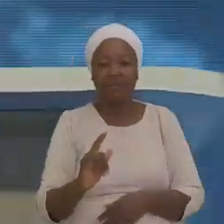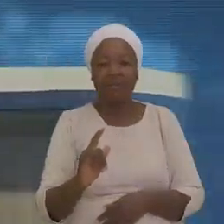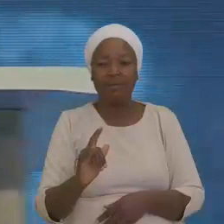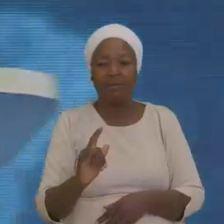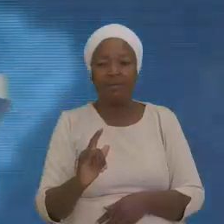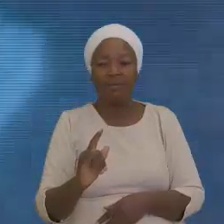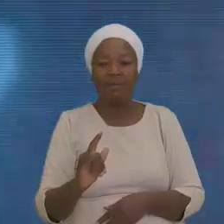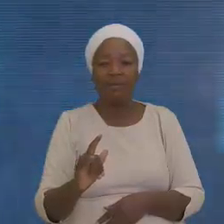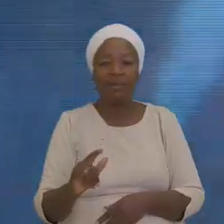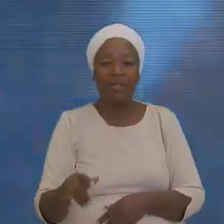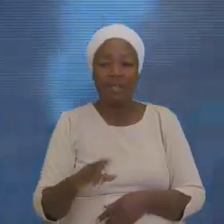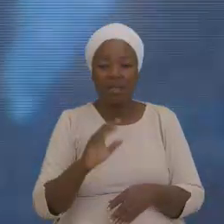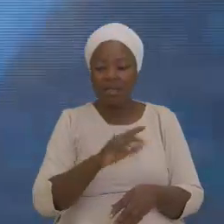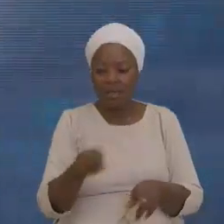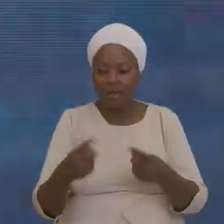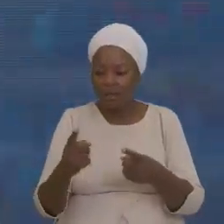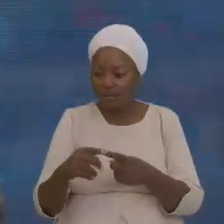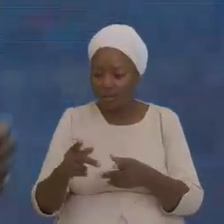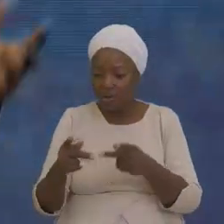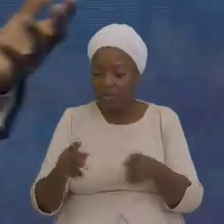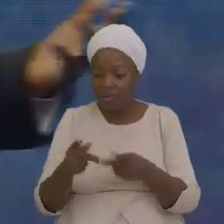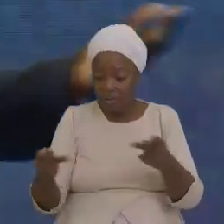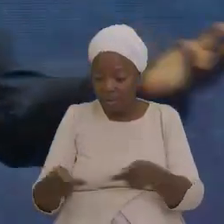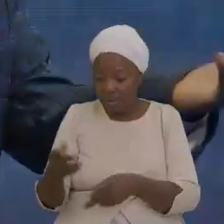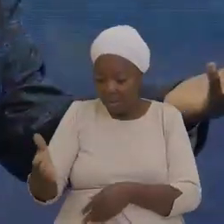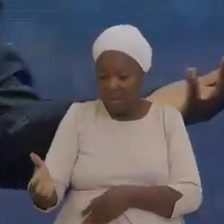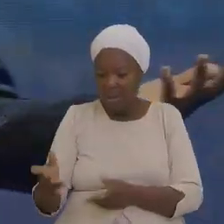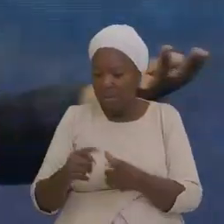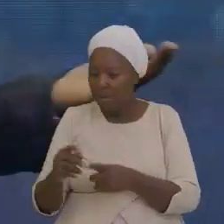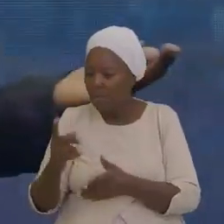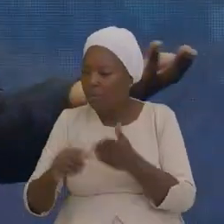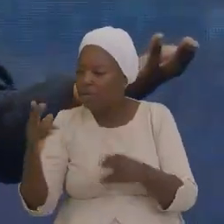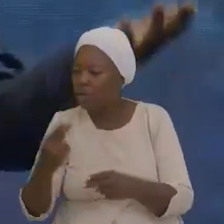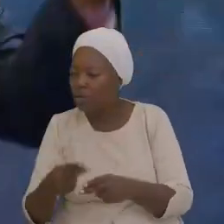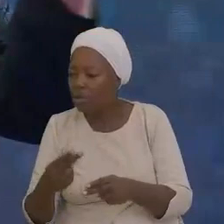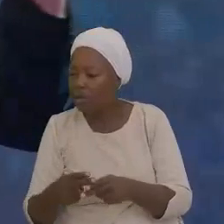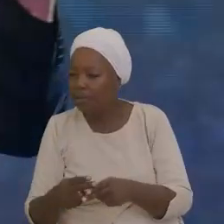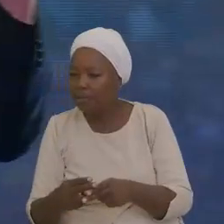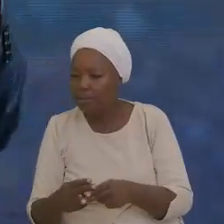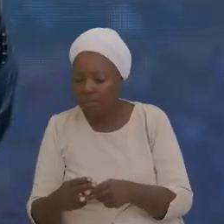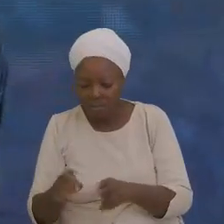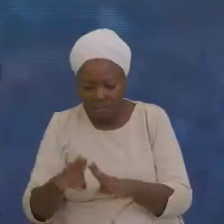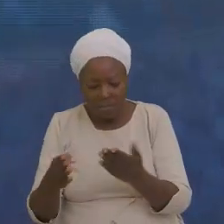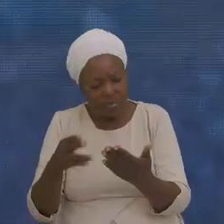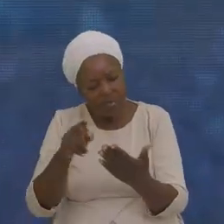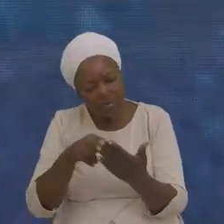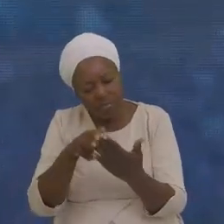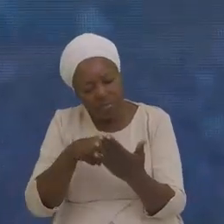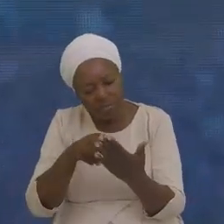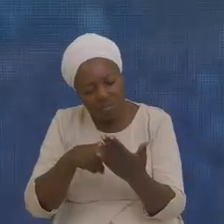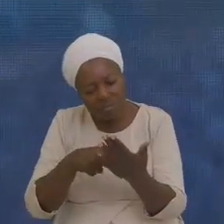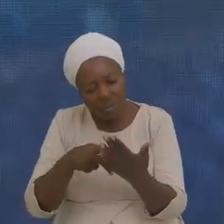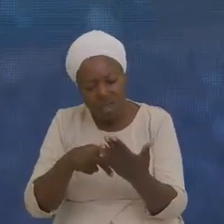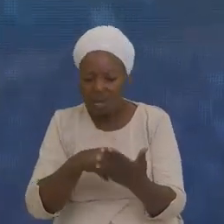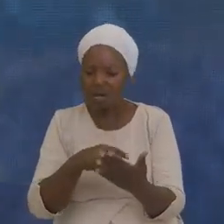they go to the counter and they say, what's your name? He doesn't have a place